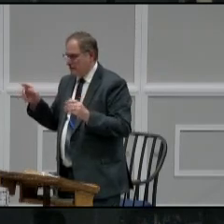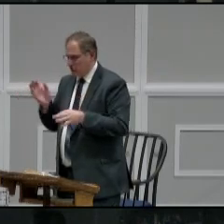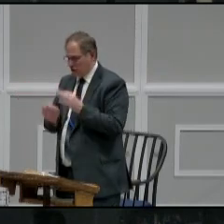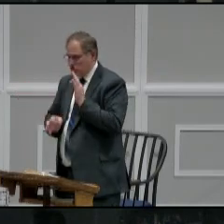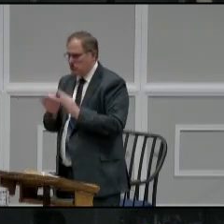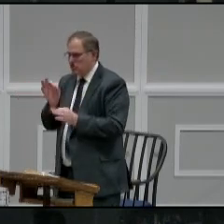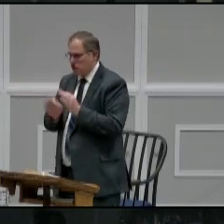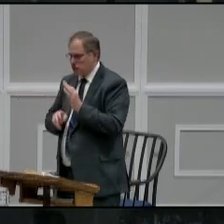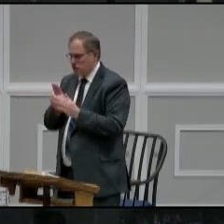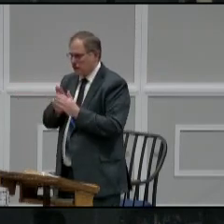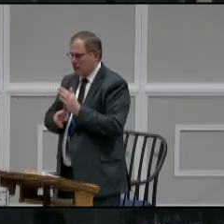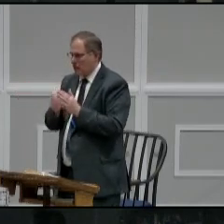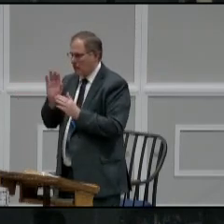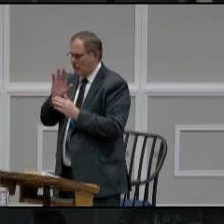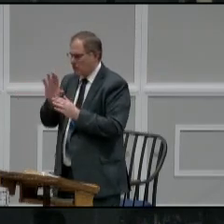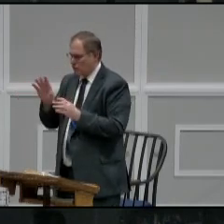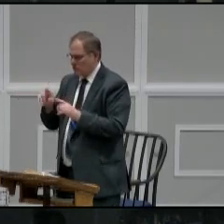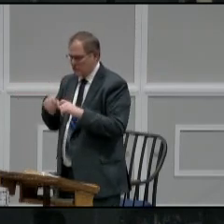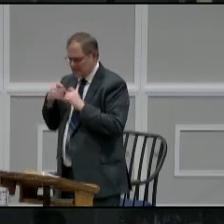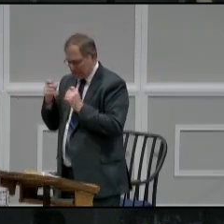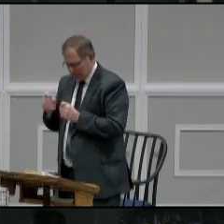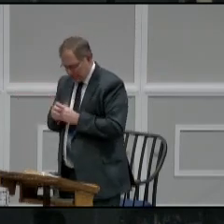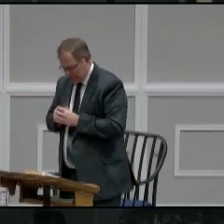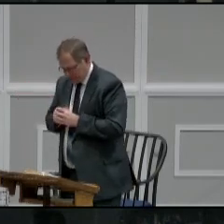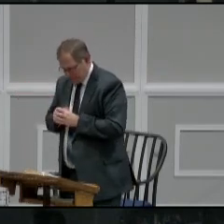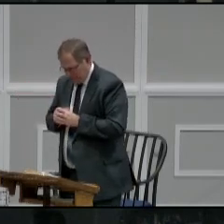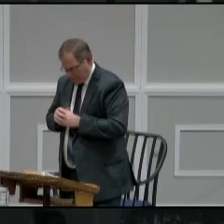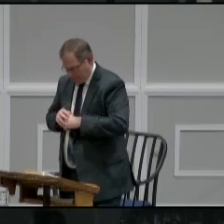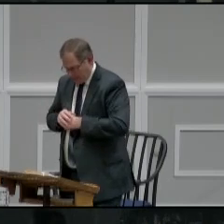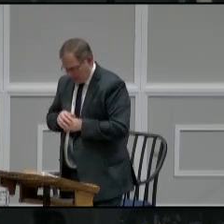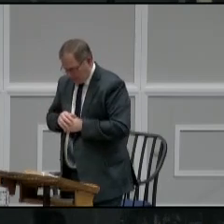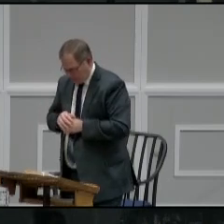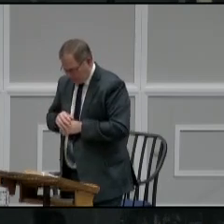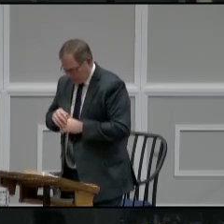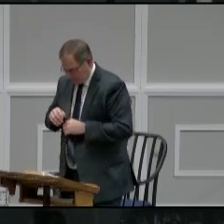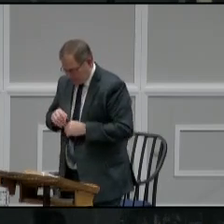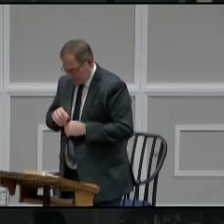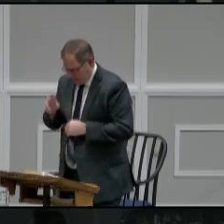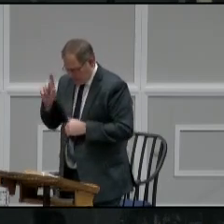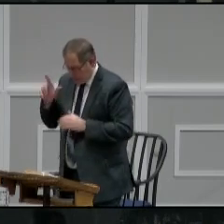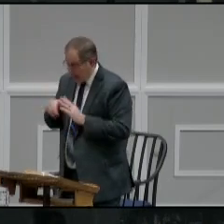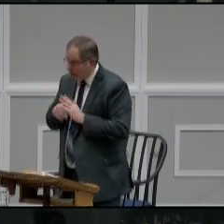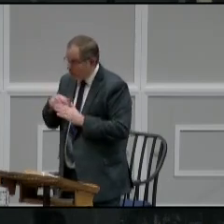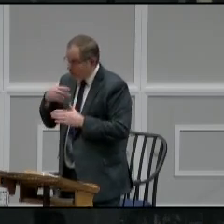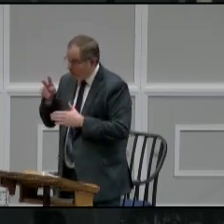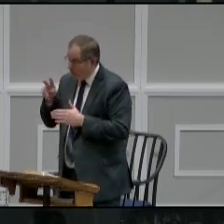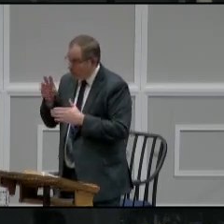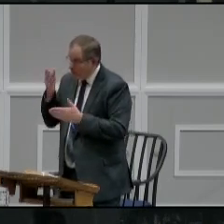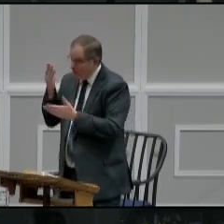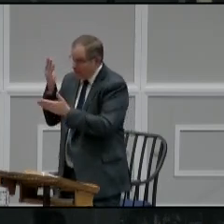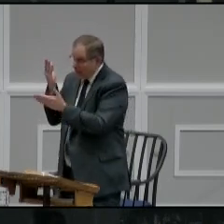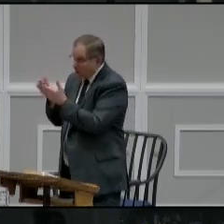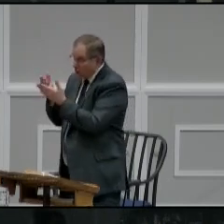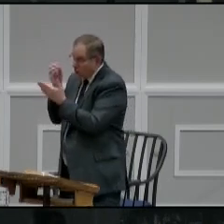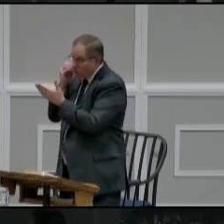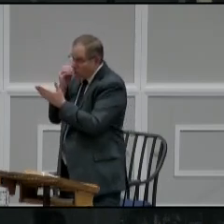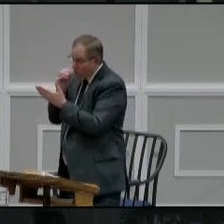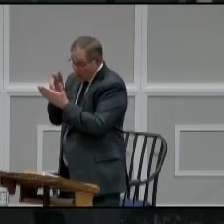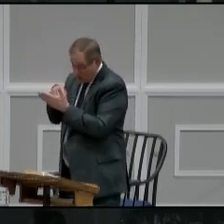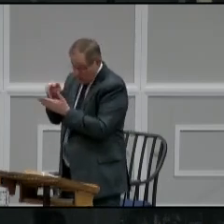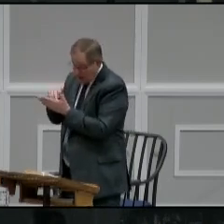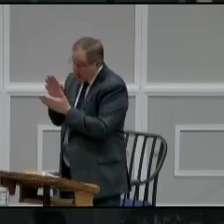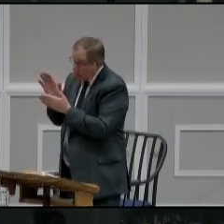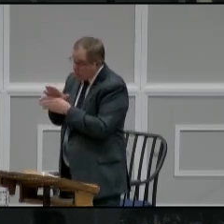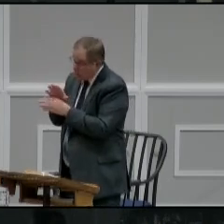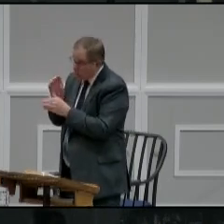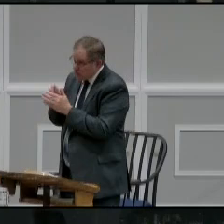One of the consequences of idolatry, I believe, is found in verse 26 and 27. I encourage you when you get home to read this whole passage, but I don't have time to read the whole thing.